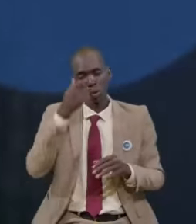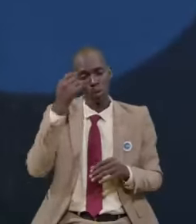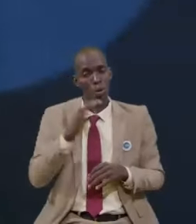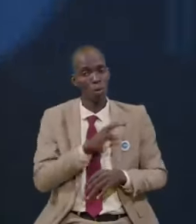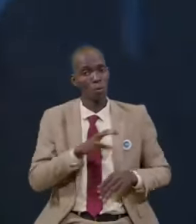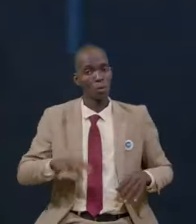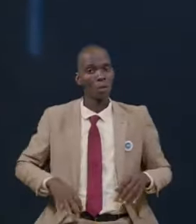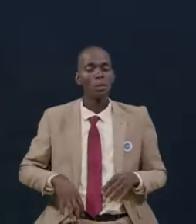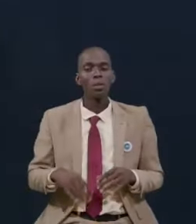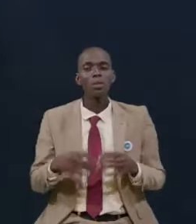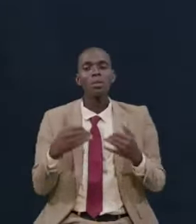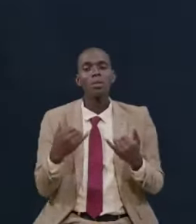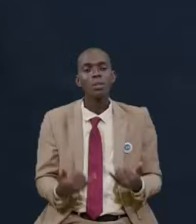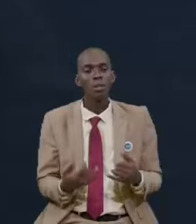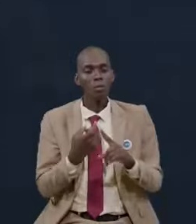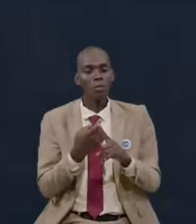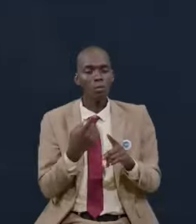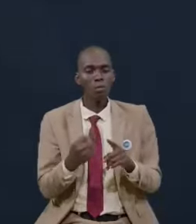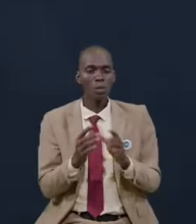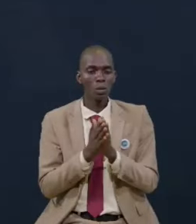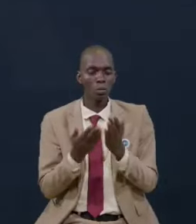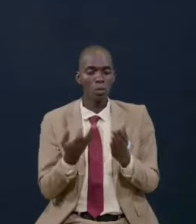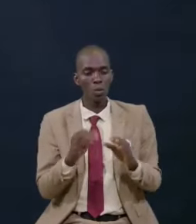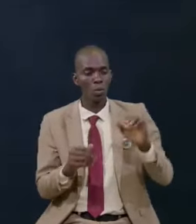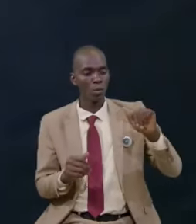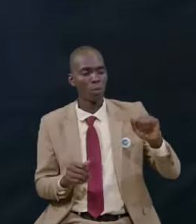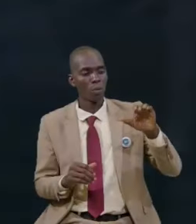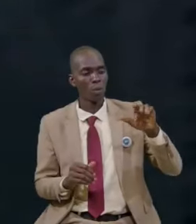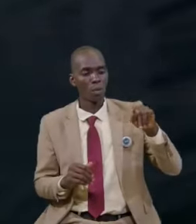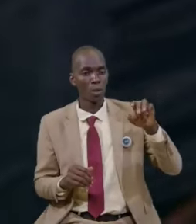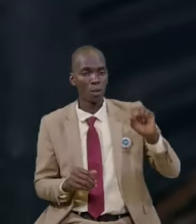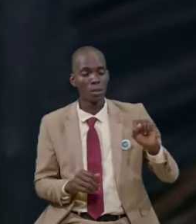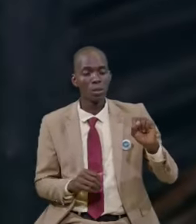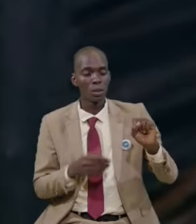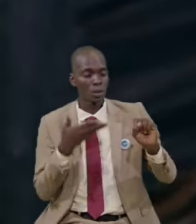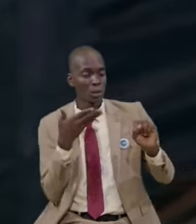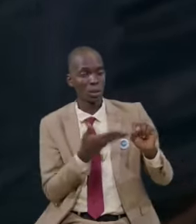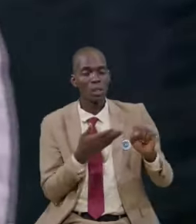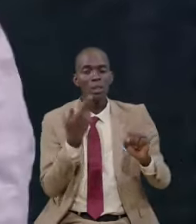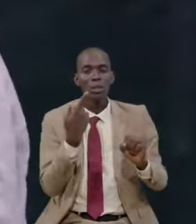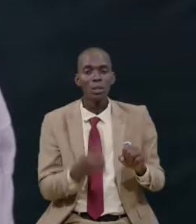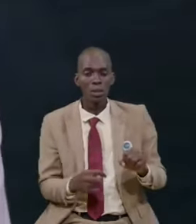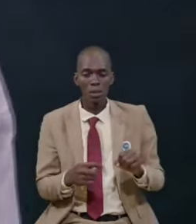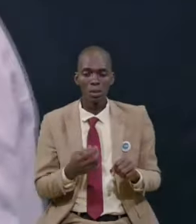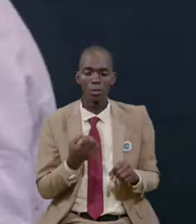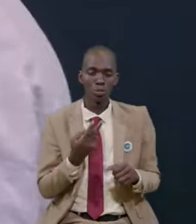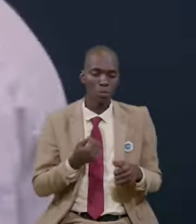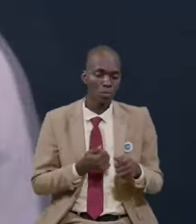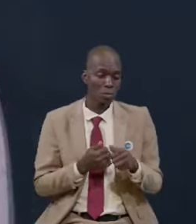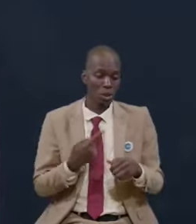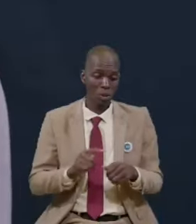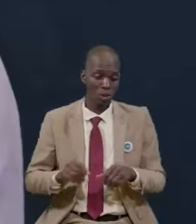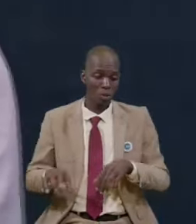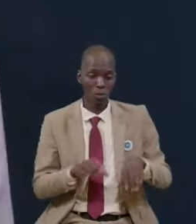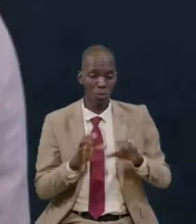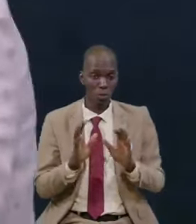the Pharisees, the Sadducees, and the doctors of the law, they said, now, we